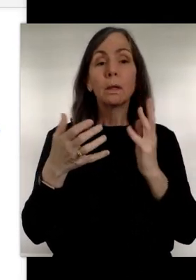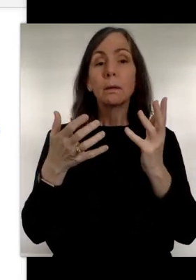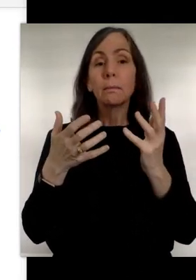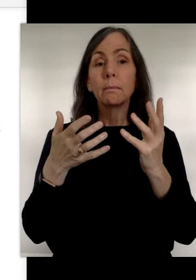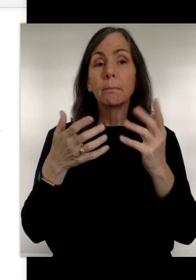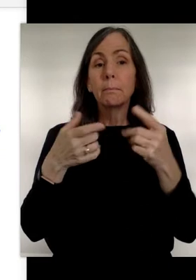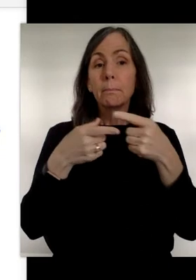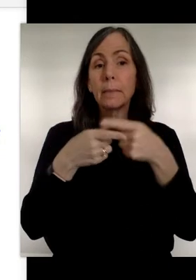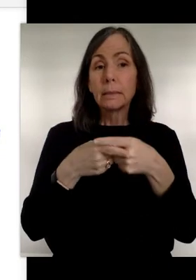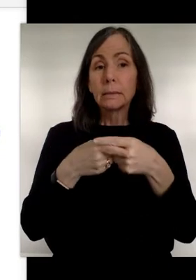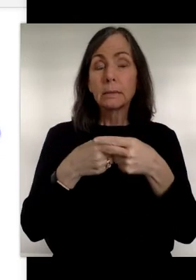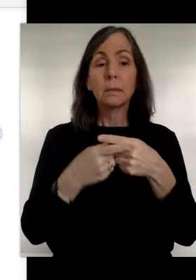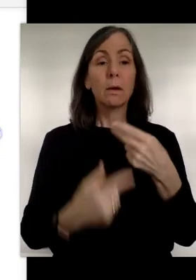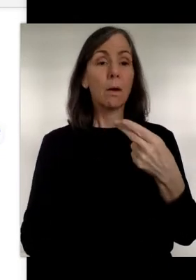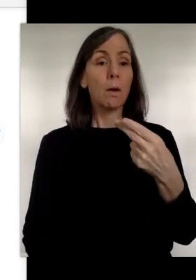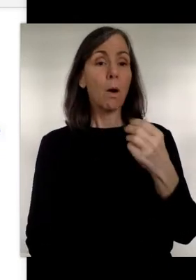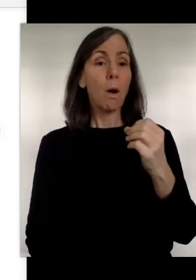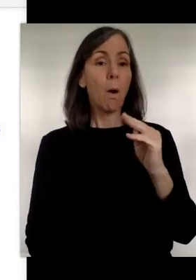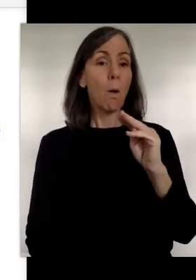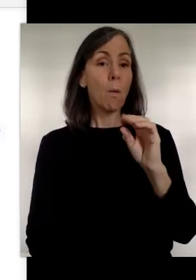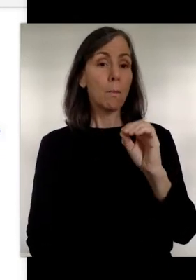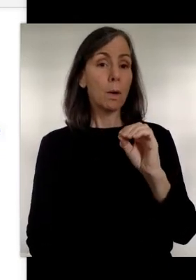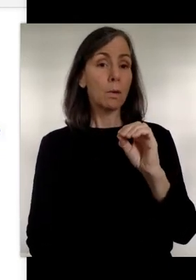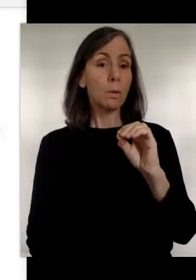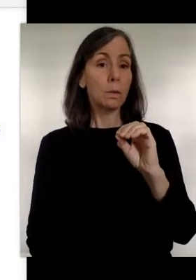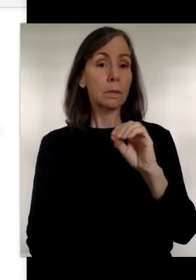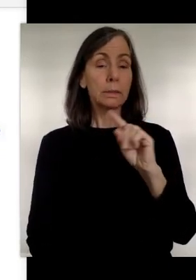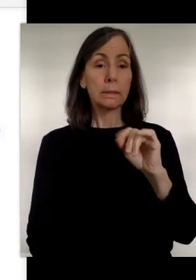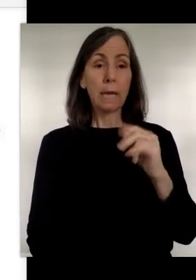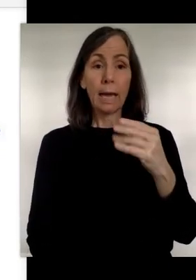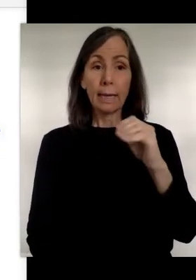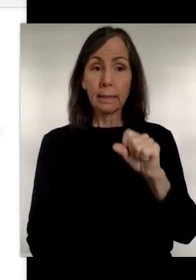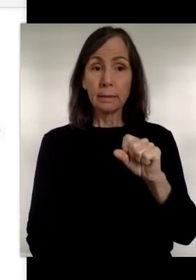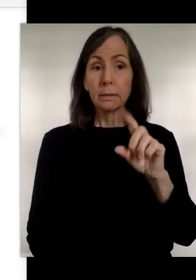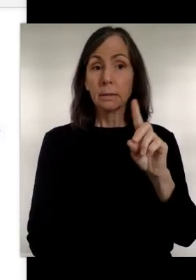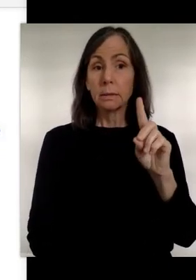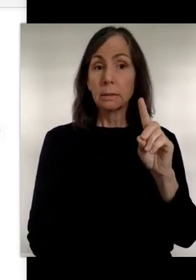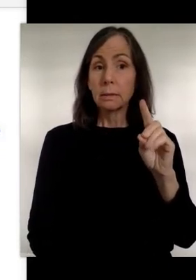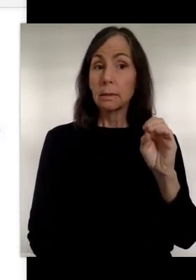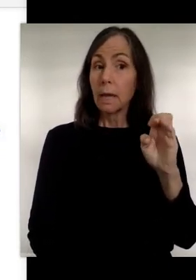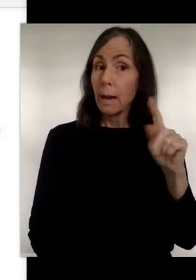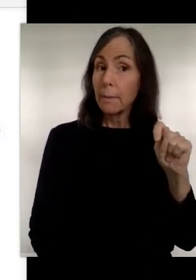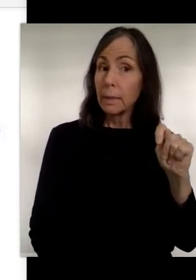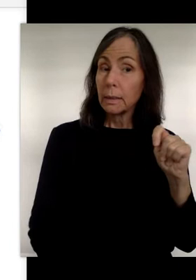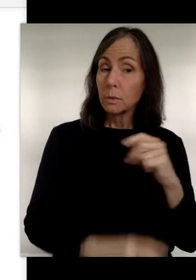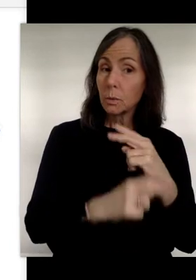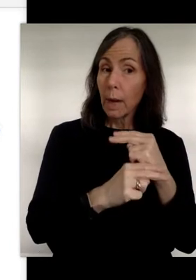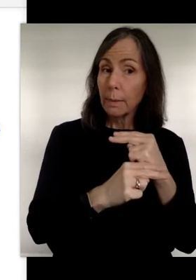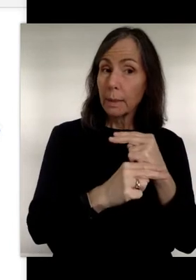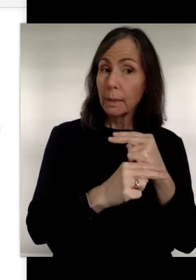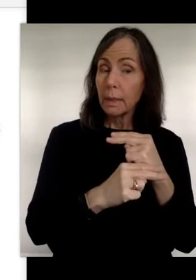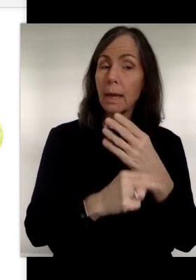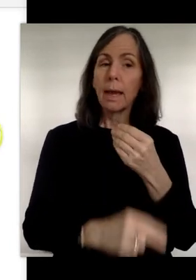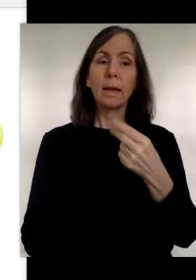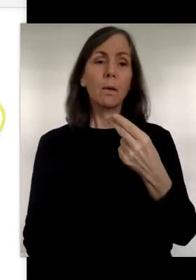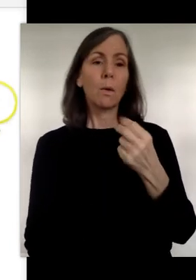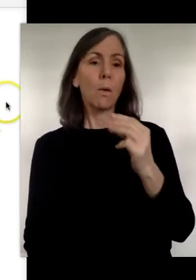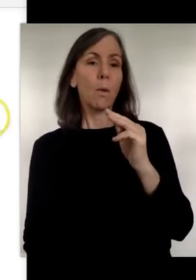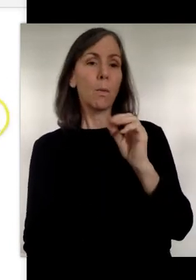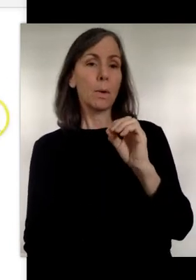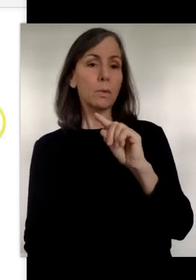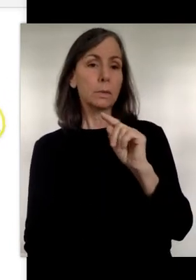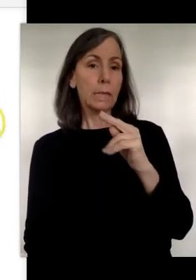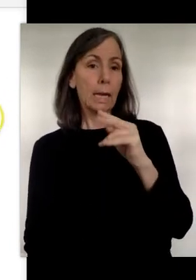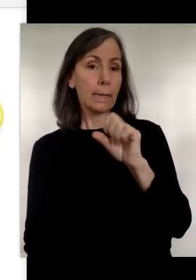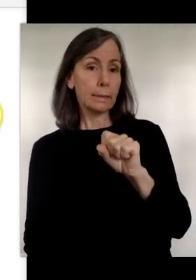homozygous dominant rabbit with a homozygous recessive. So right away